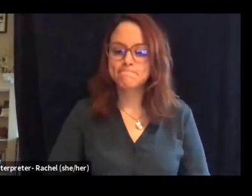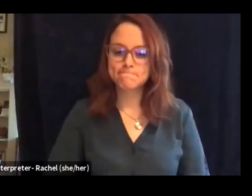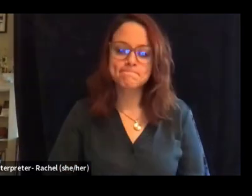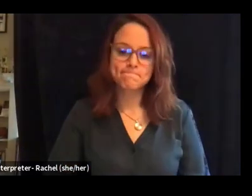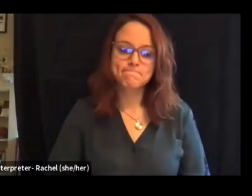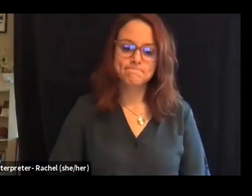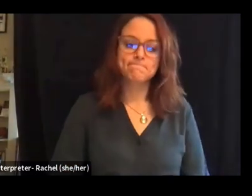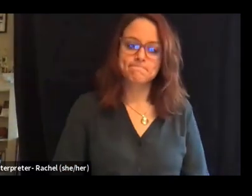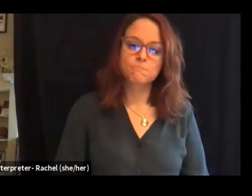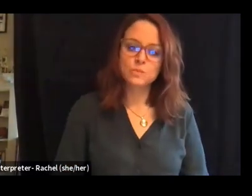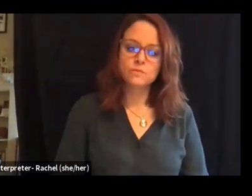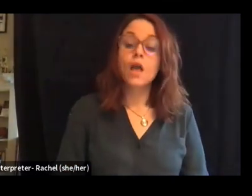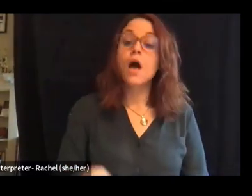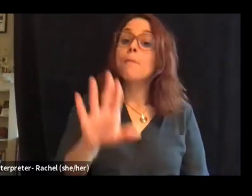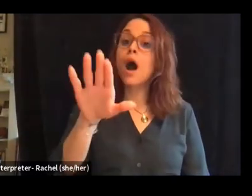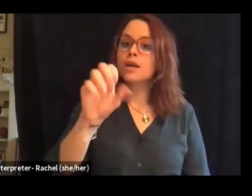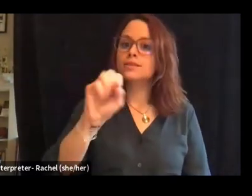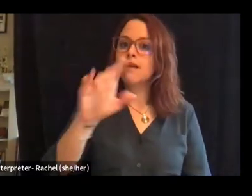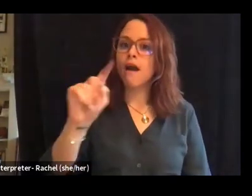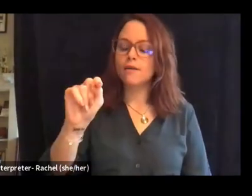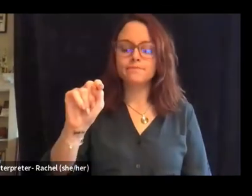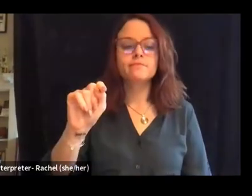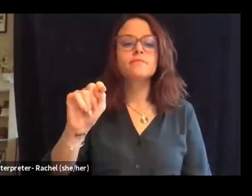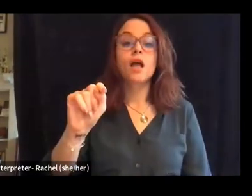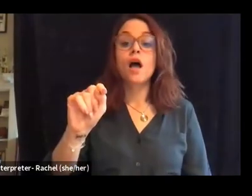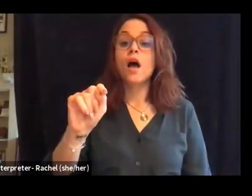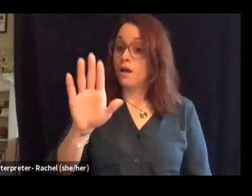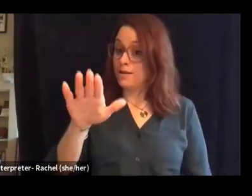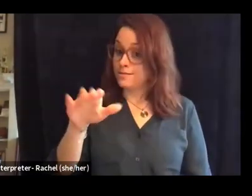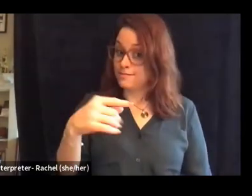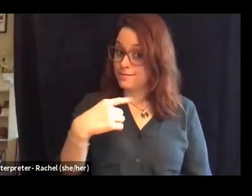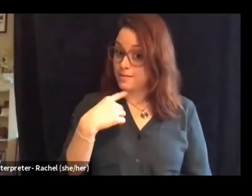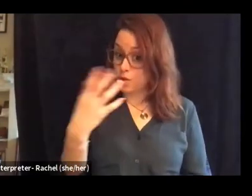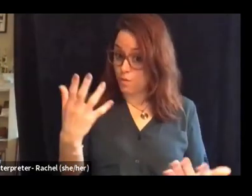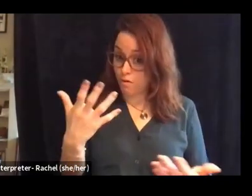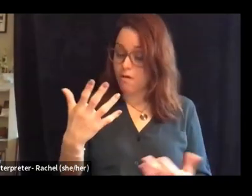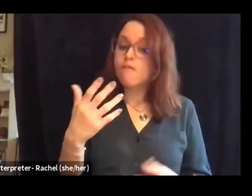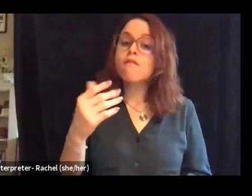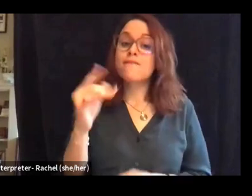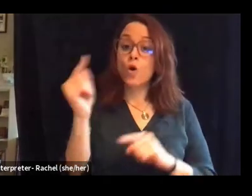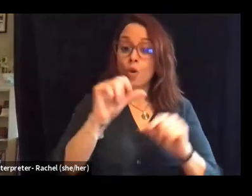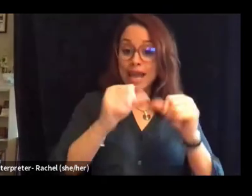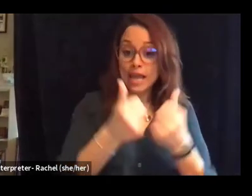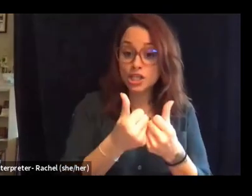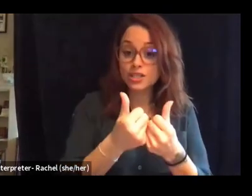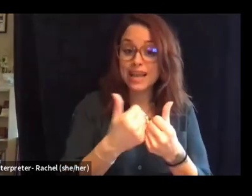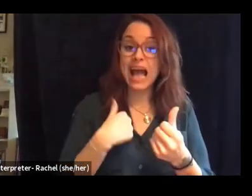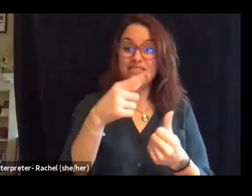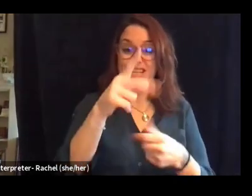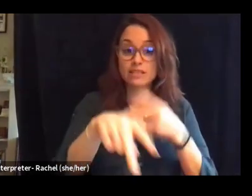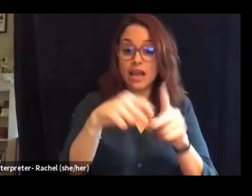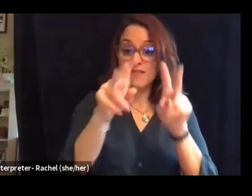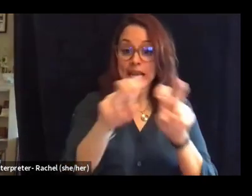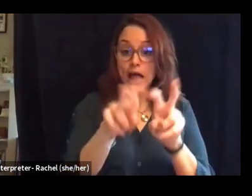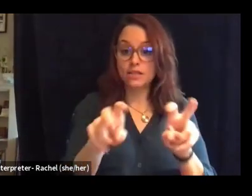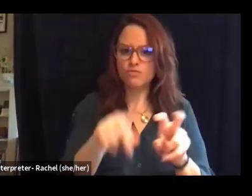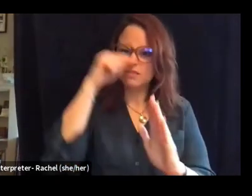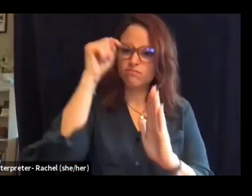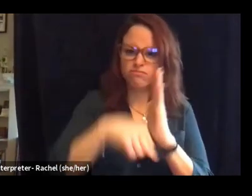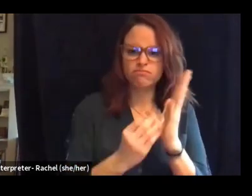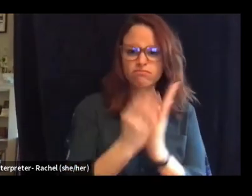but I'll tell you what, though, if you go to an agency with an analysis like this, you're much more likely to get